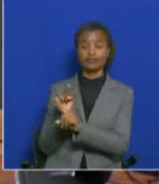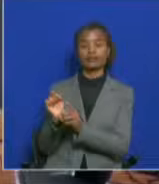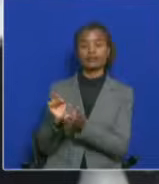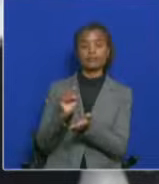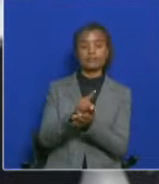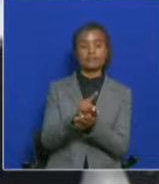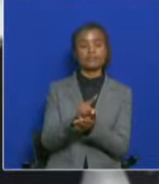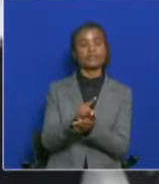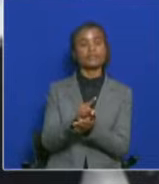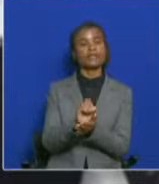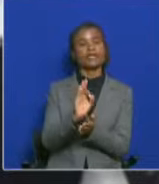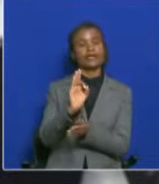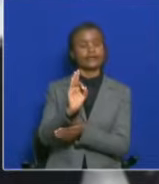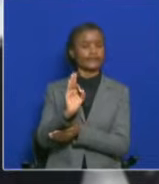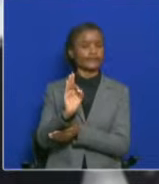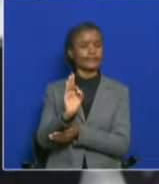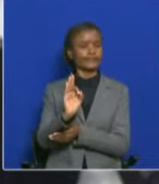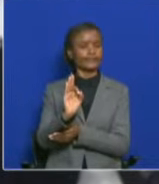lane.